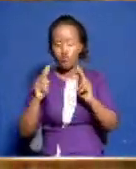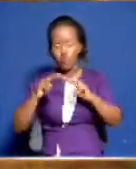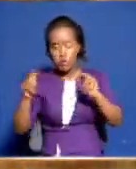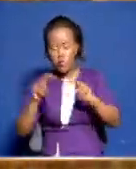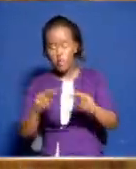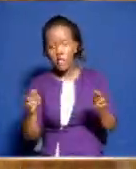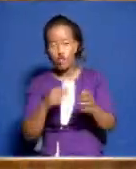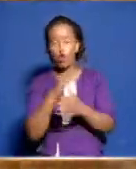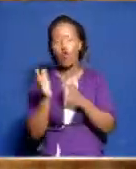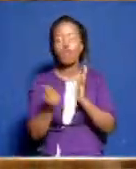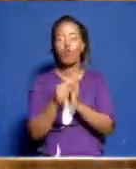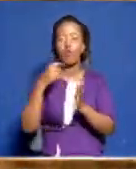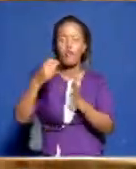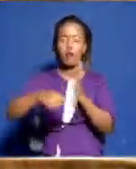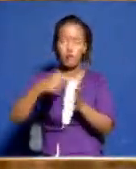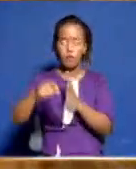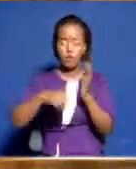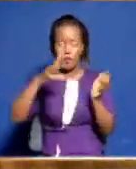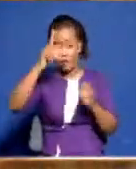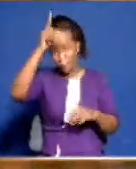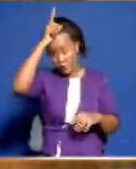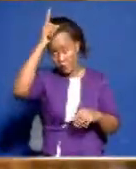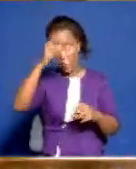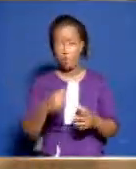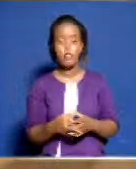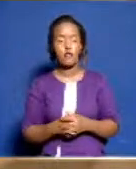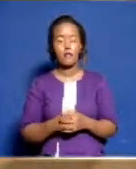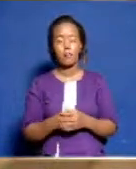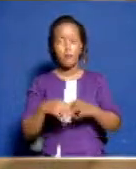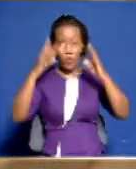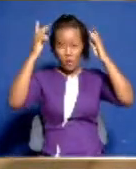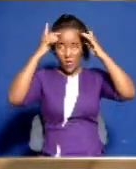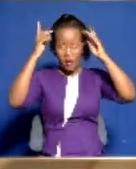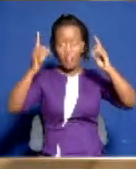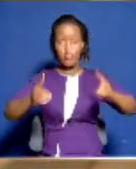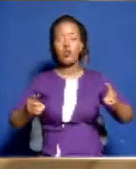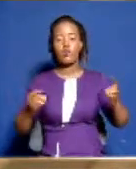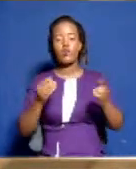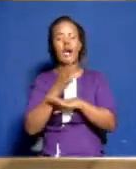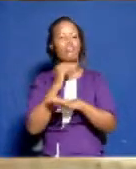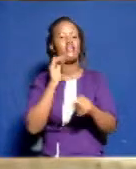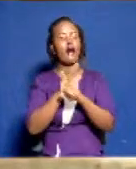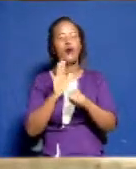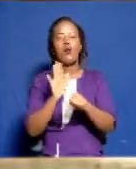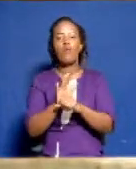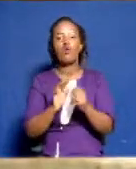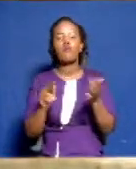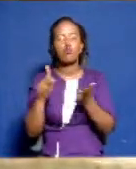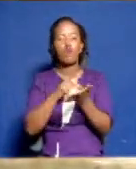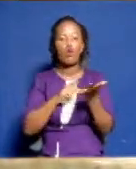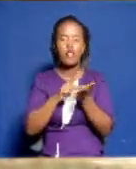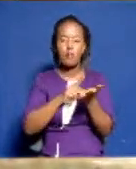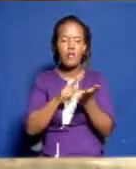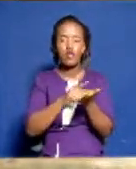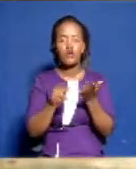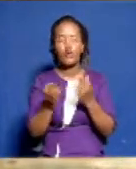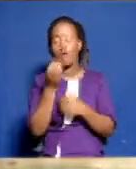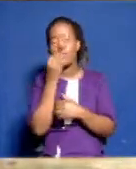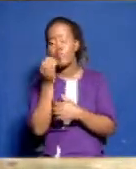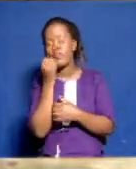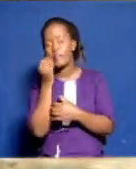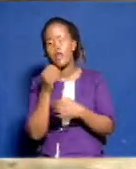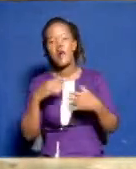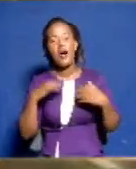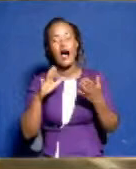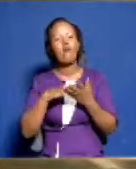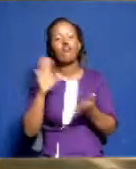mills, especially those in rural areas. The decision is informed by high level of aflatoxin contamination of the cereals that has seen an increase in